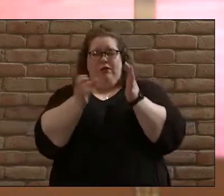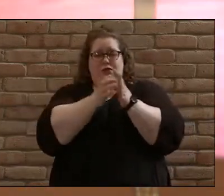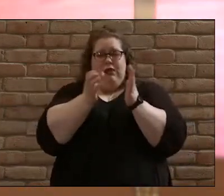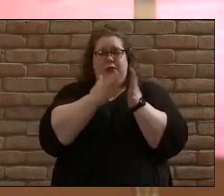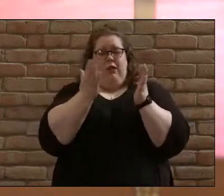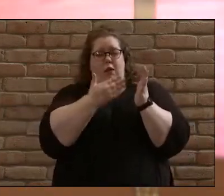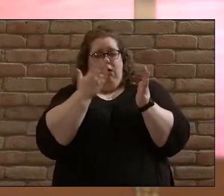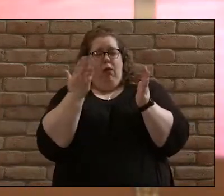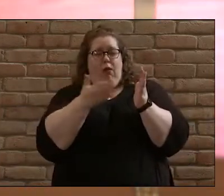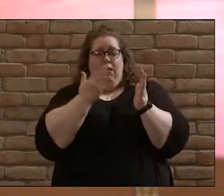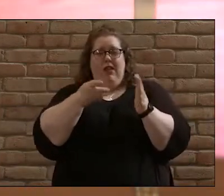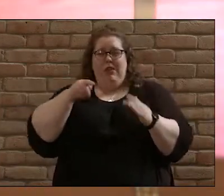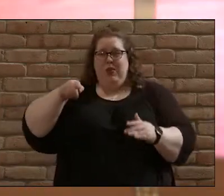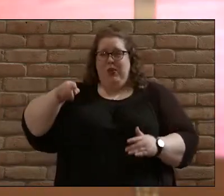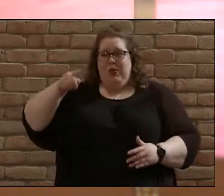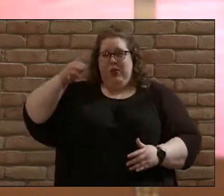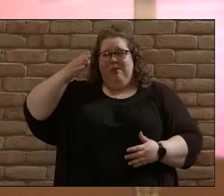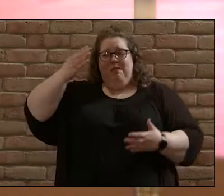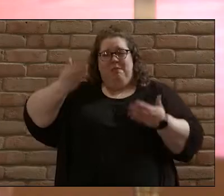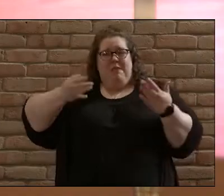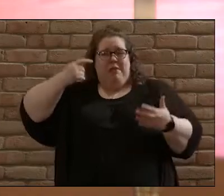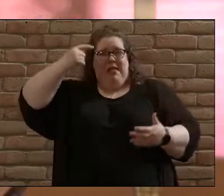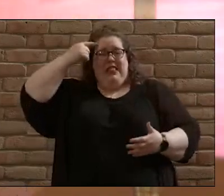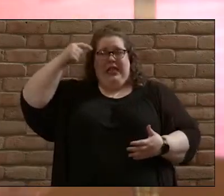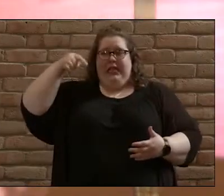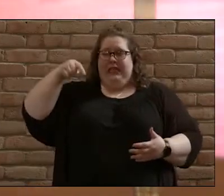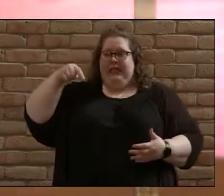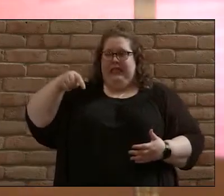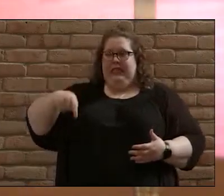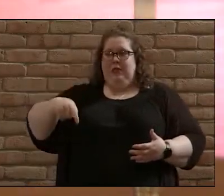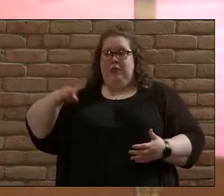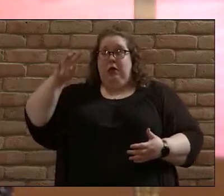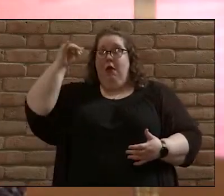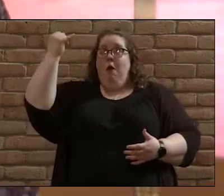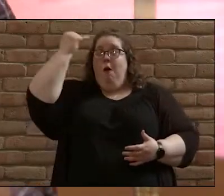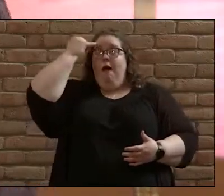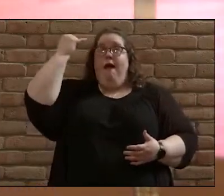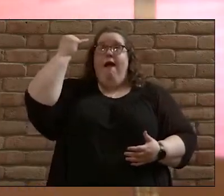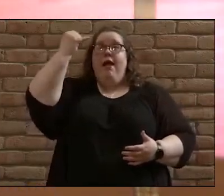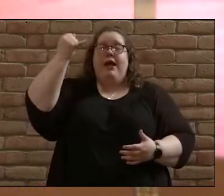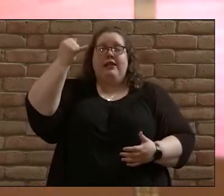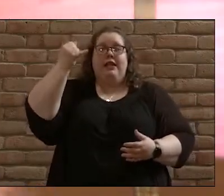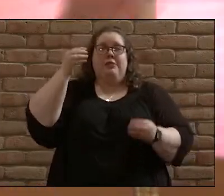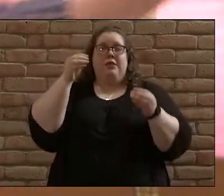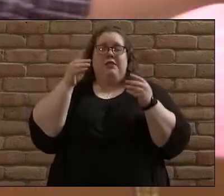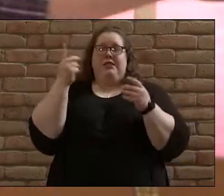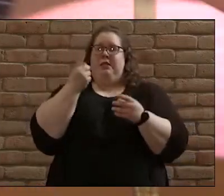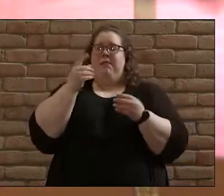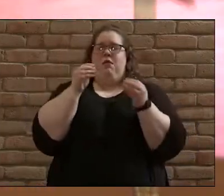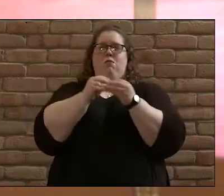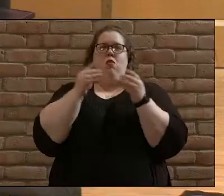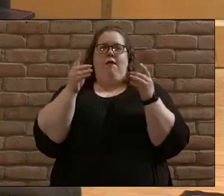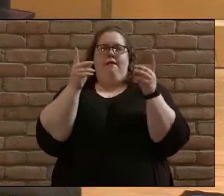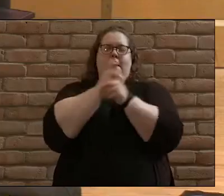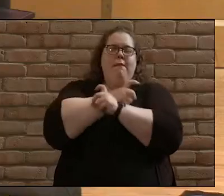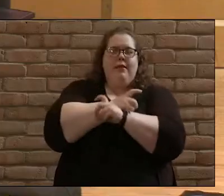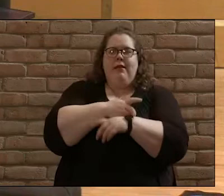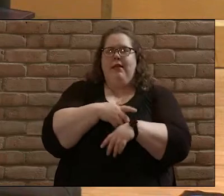Solomon would have come up with something a little bit more, I don't know, elaborate. He would have come up with something a little bit